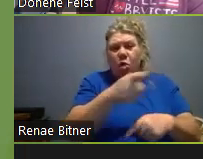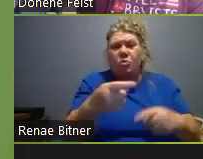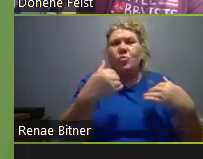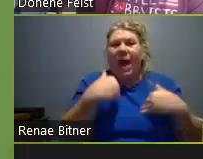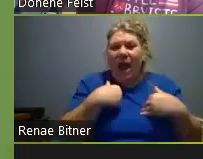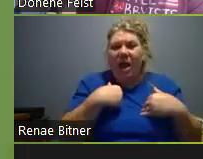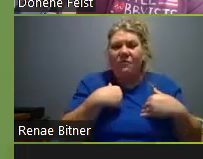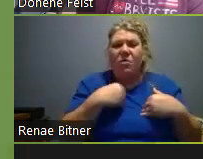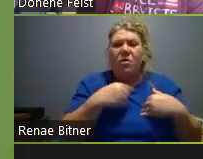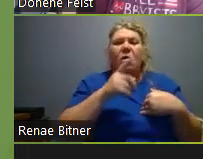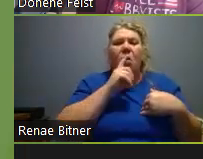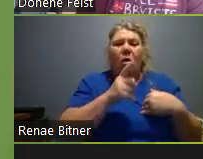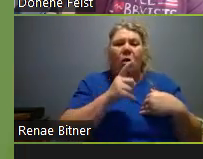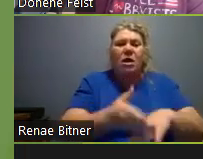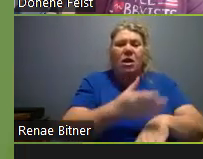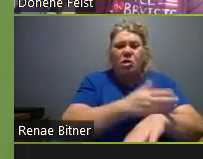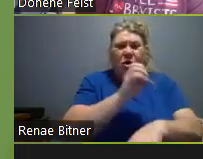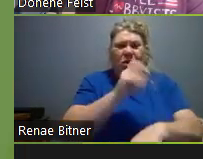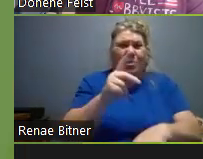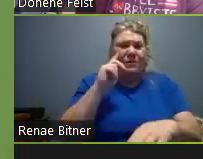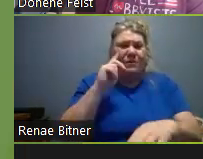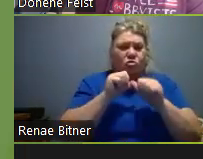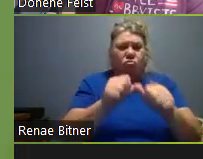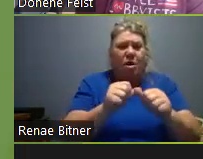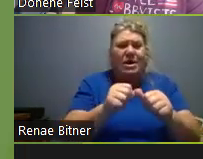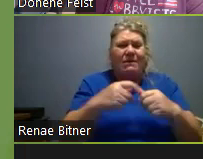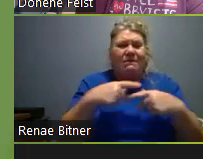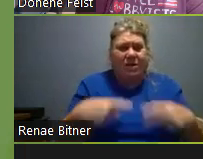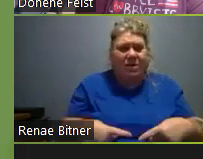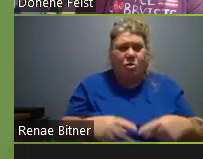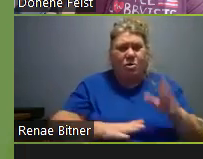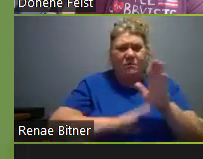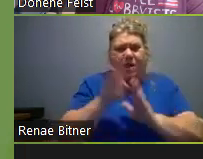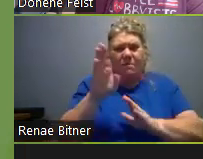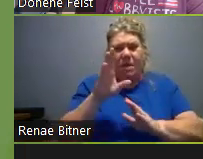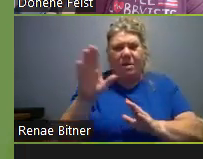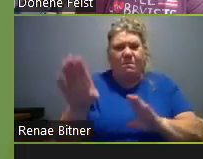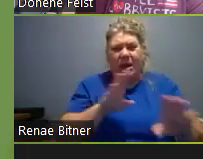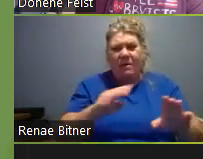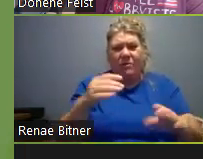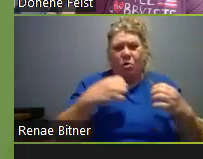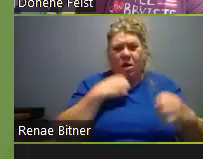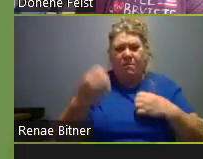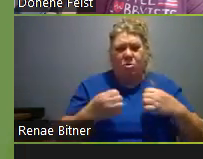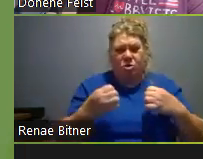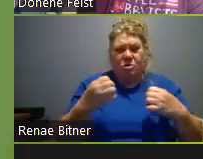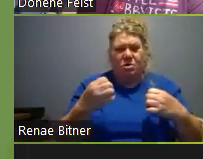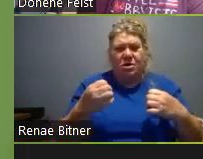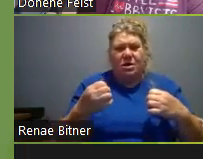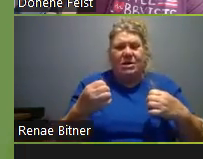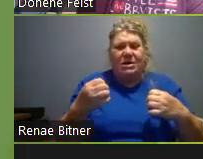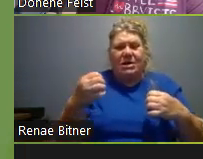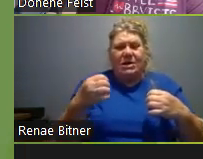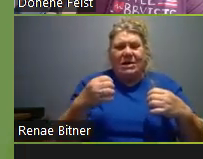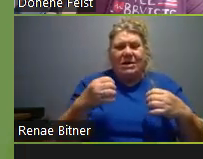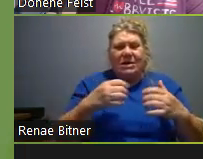for a chronic physical, developmental, behavioral, or emotional condition, and also require health and related services of a type